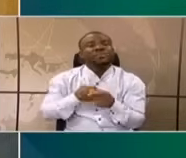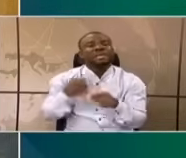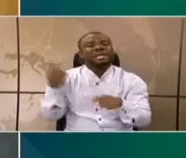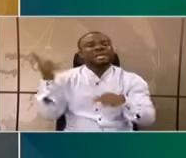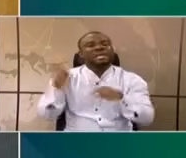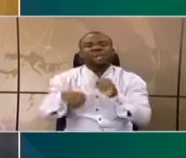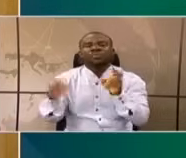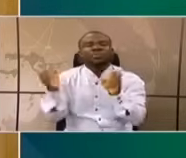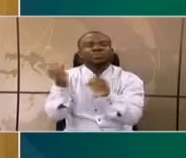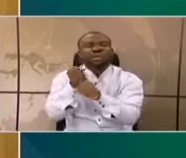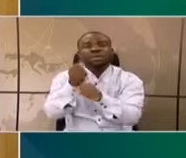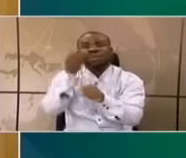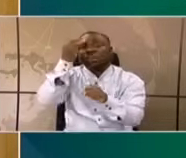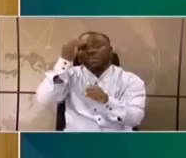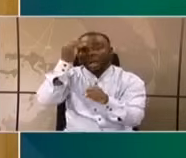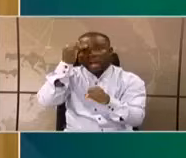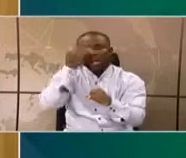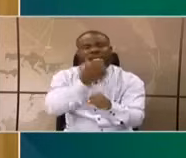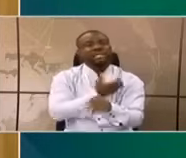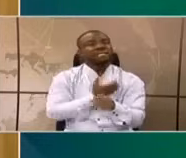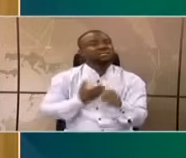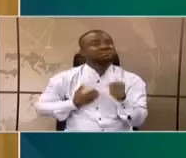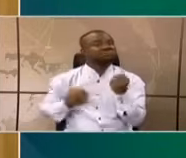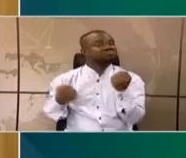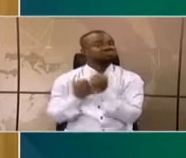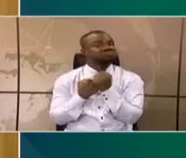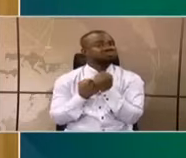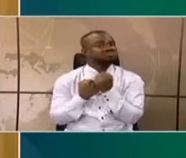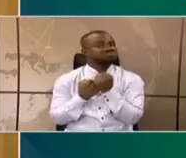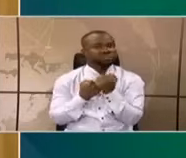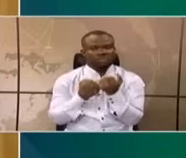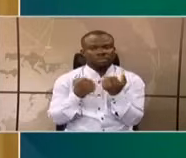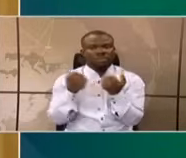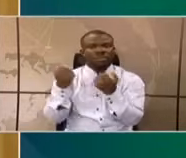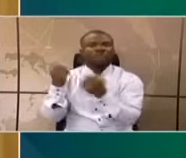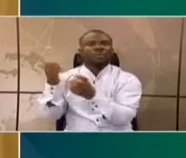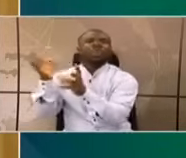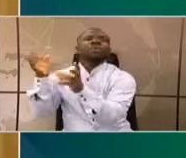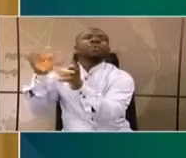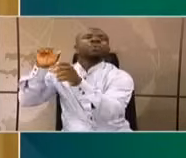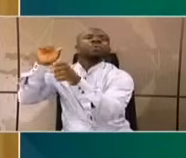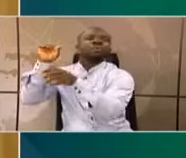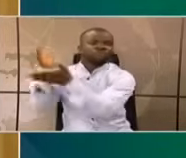the support of the traditional authorities of our country.